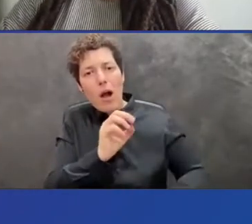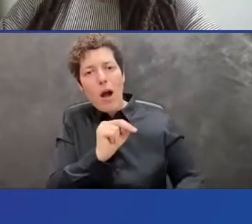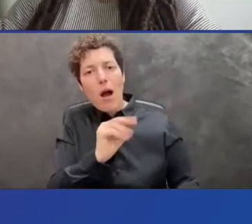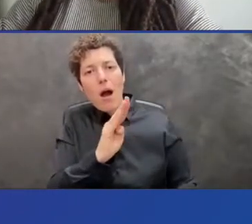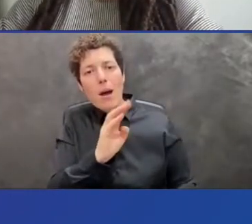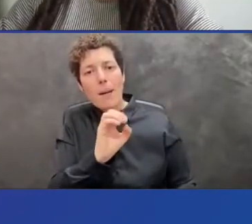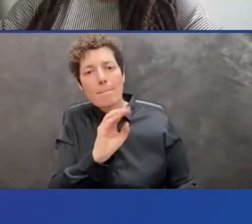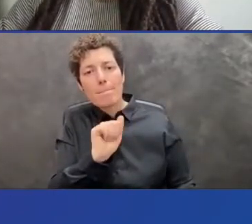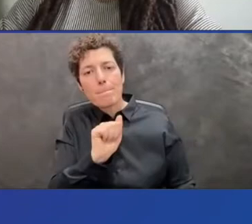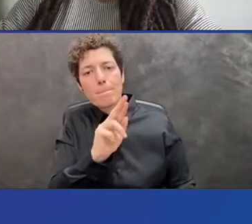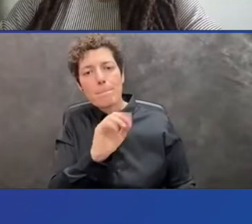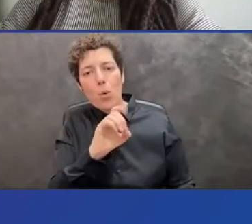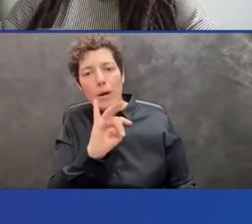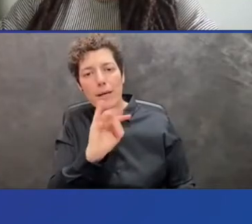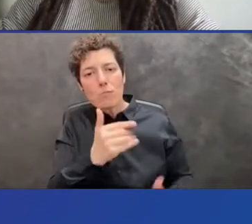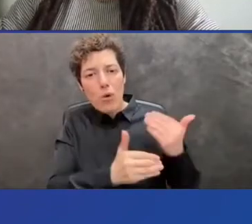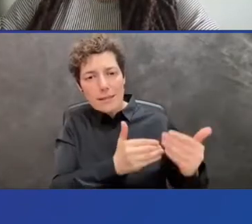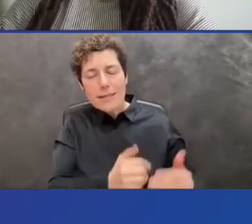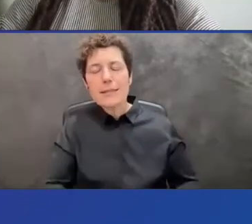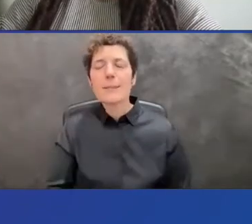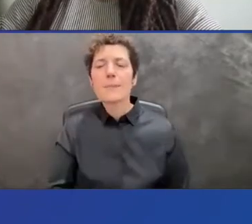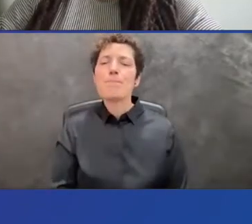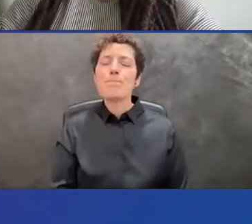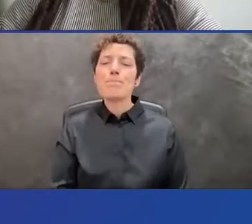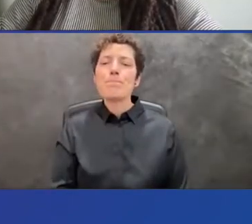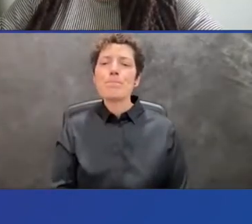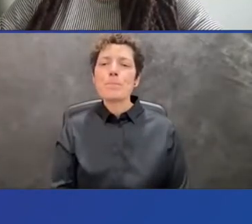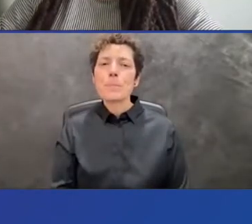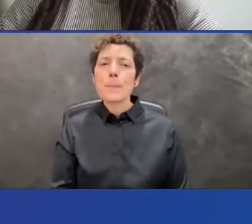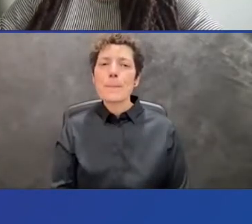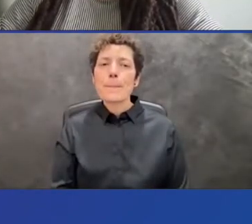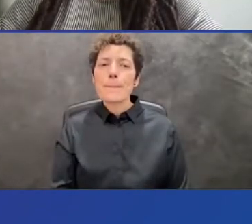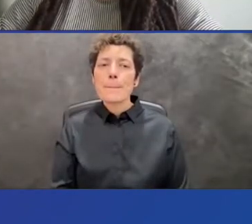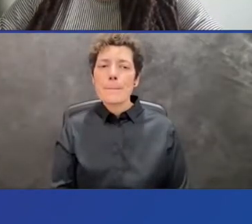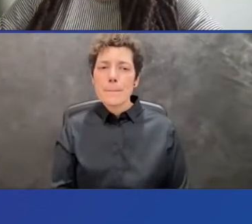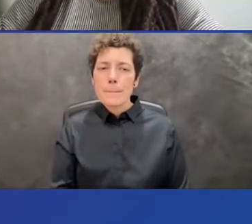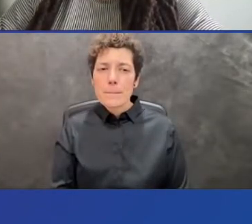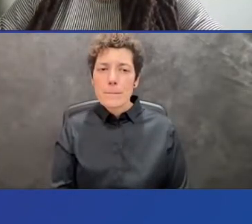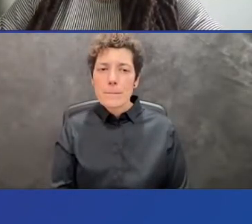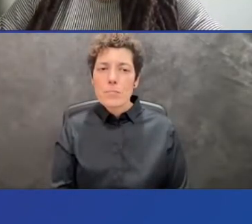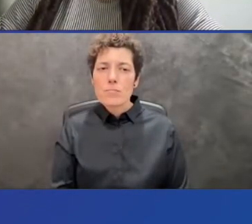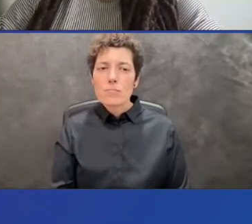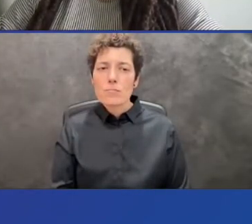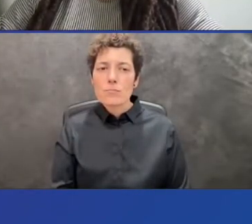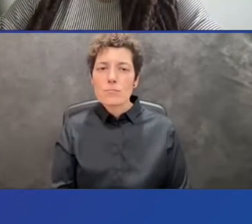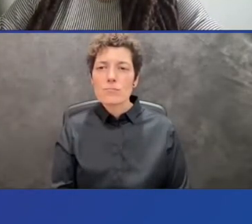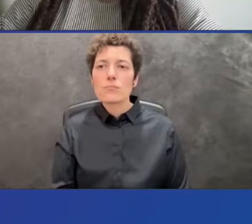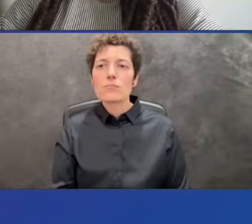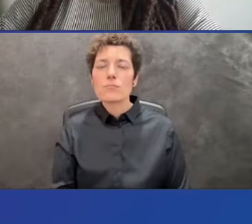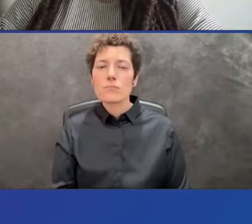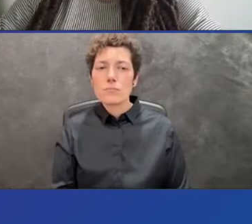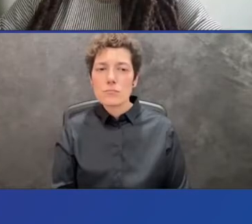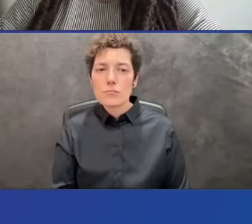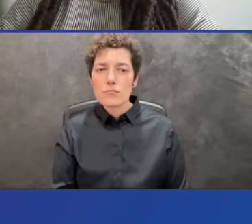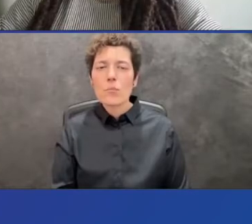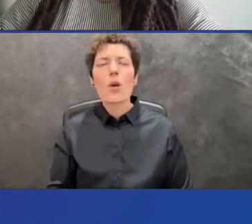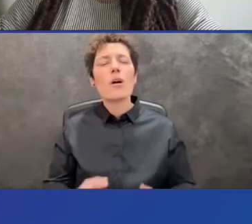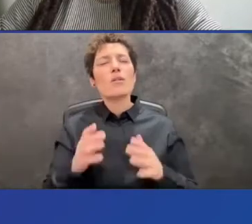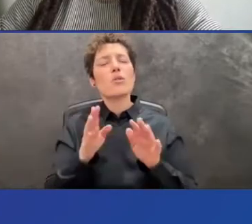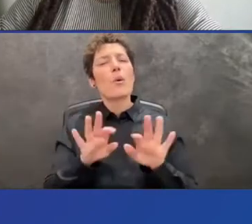helpful. So that we give, you know, some concrete